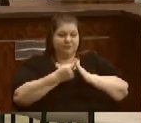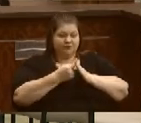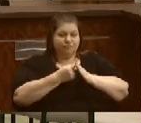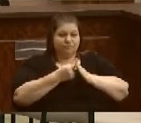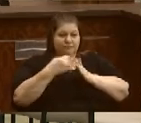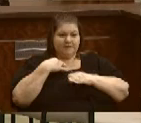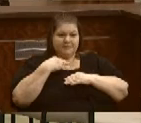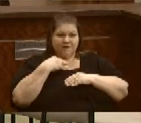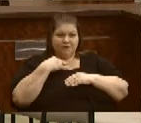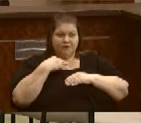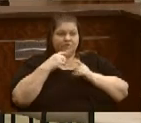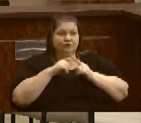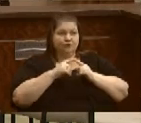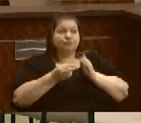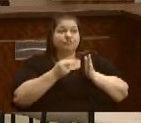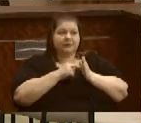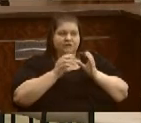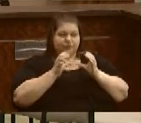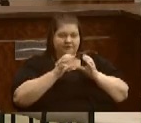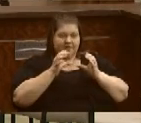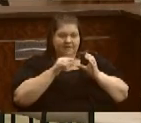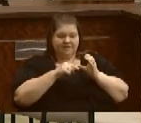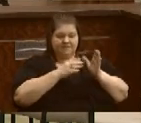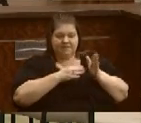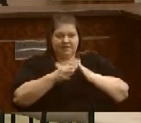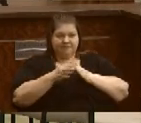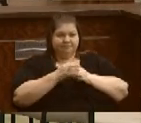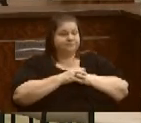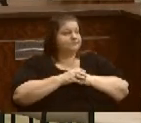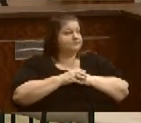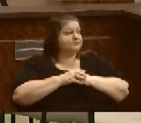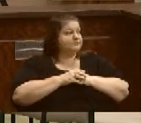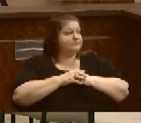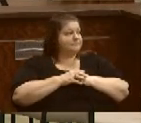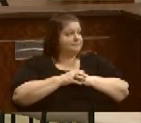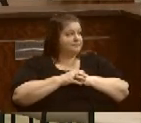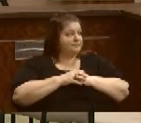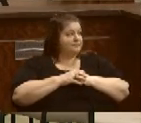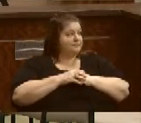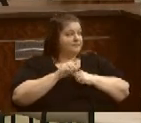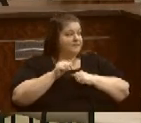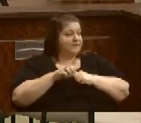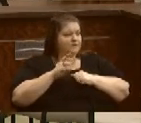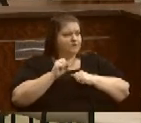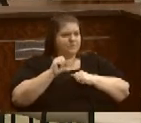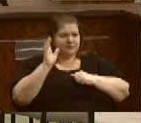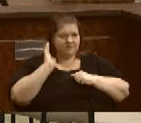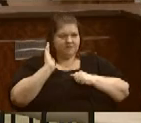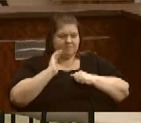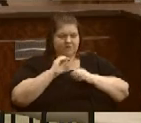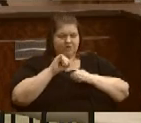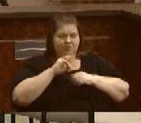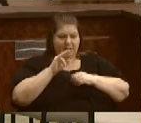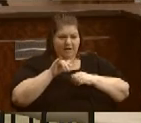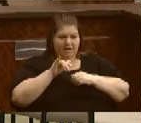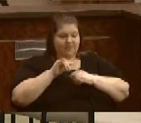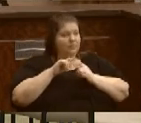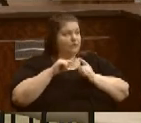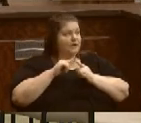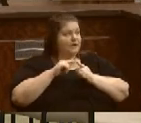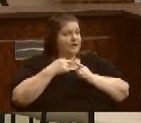to recertify this plan. It was sometime in July, I believe, when I